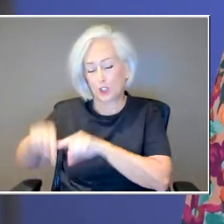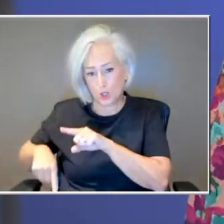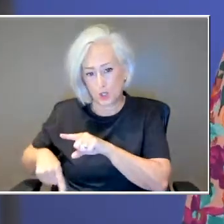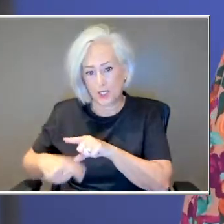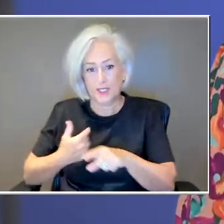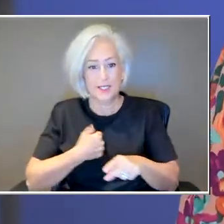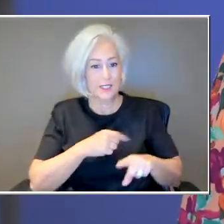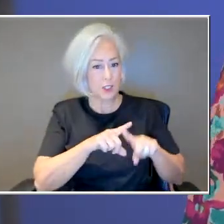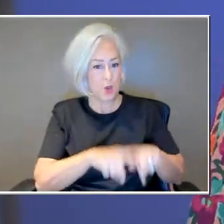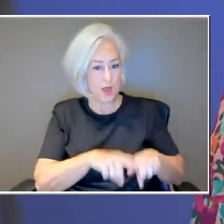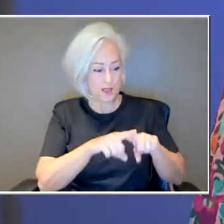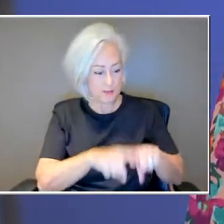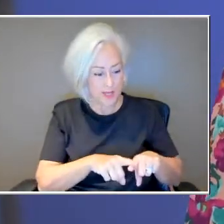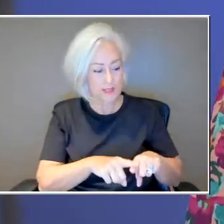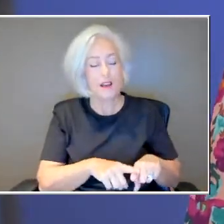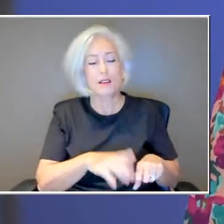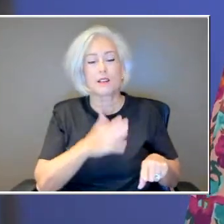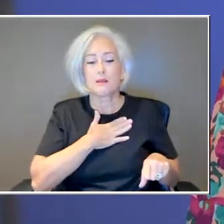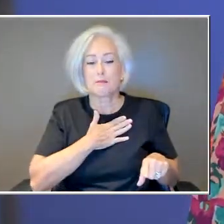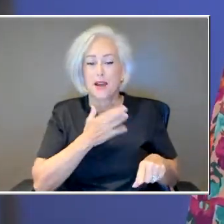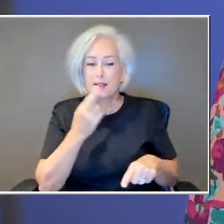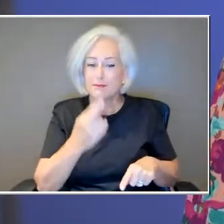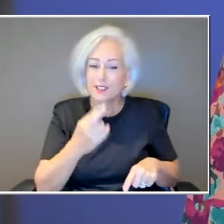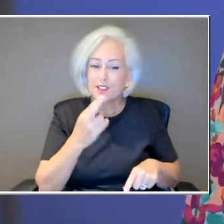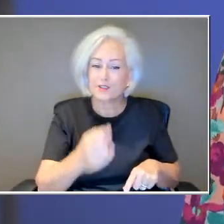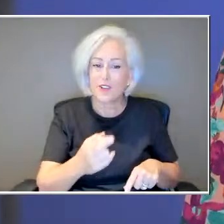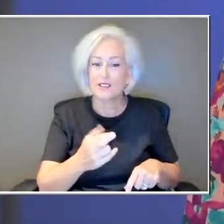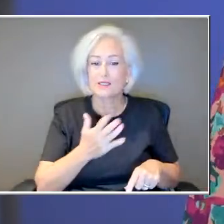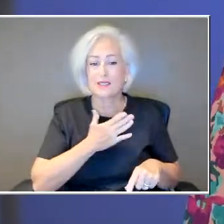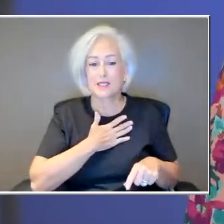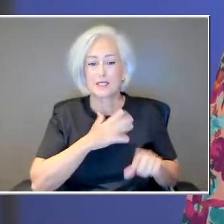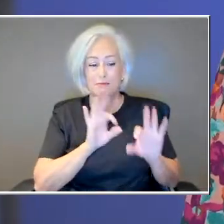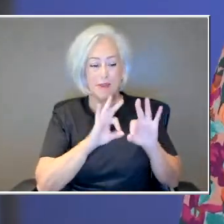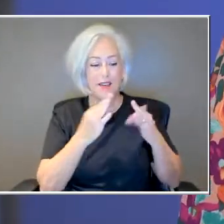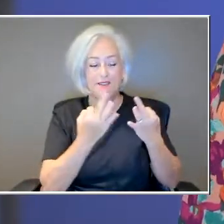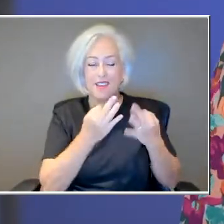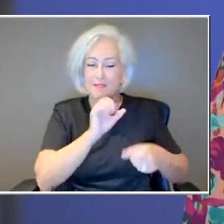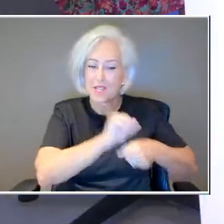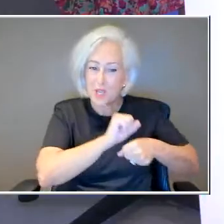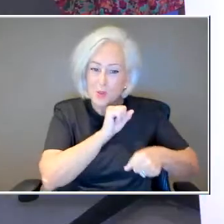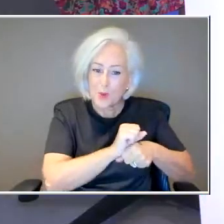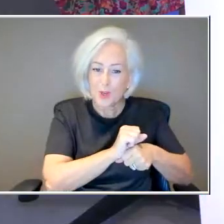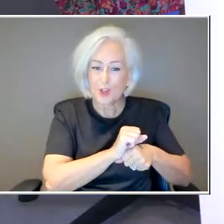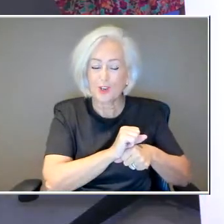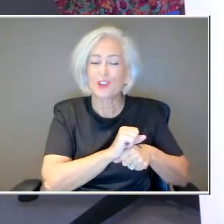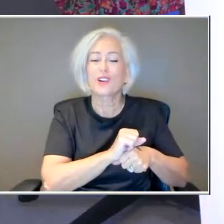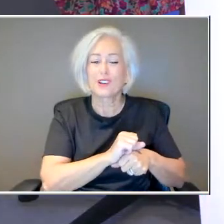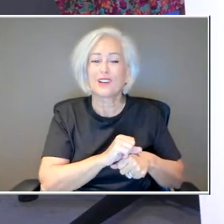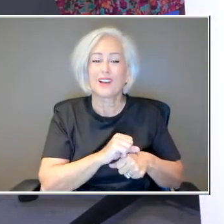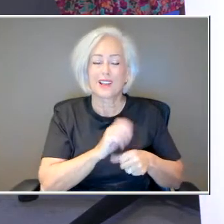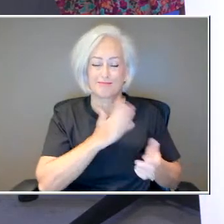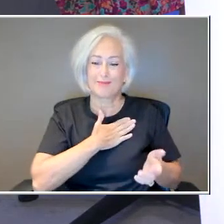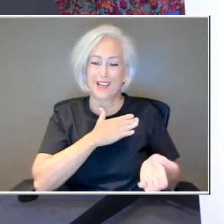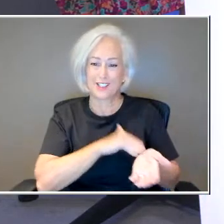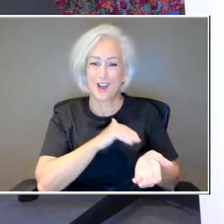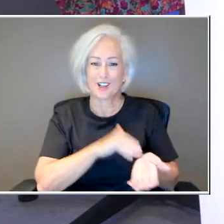and my family at work. They were paramount, gave me so much support and love. Dr. Wagner's kind of like a mama